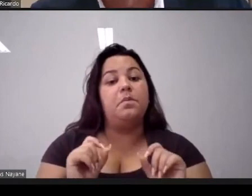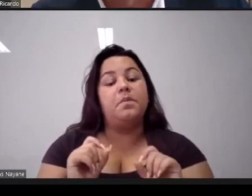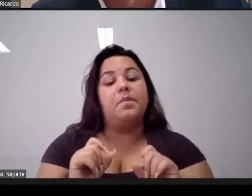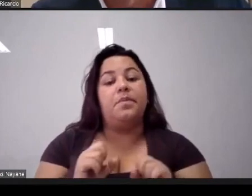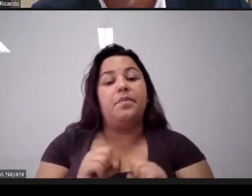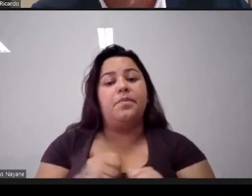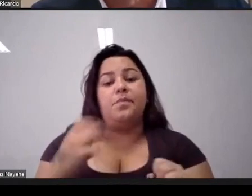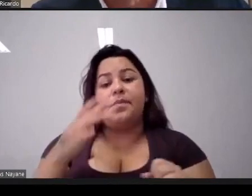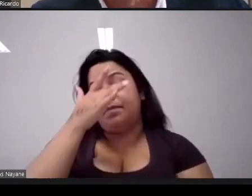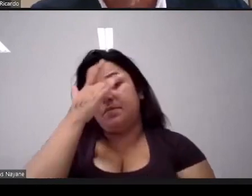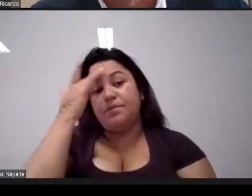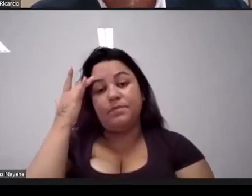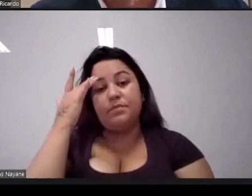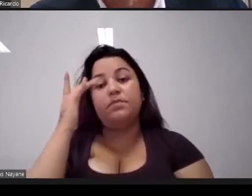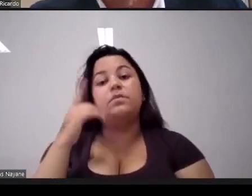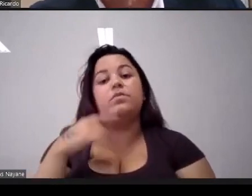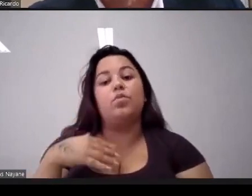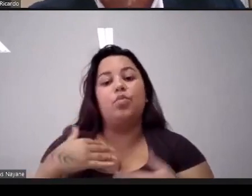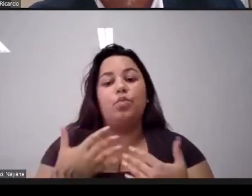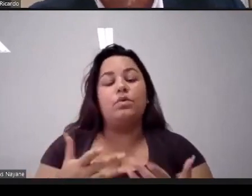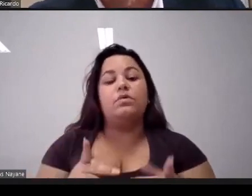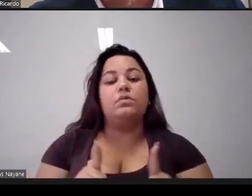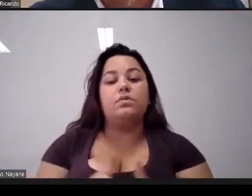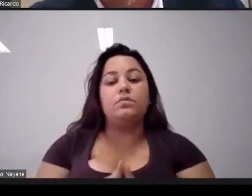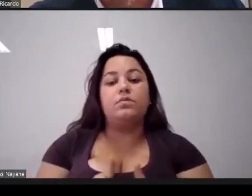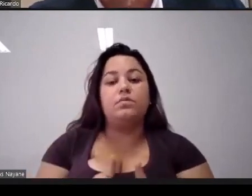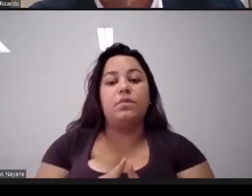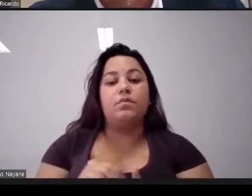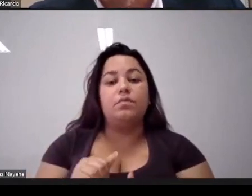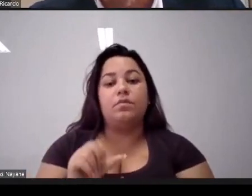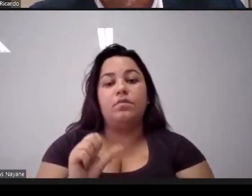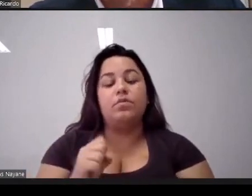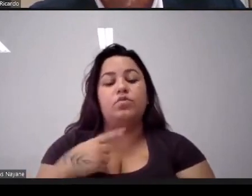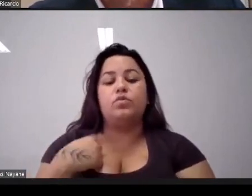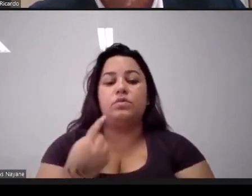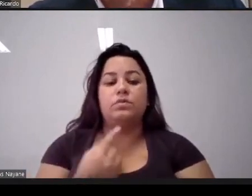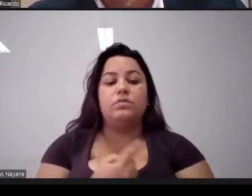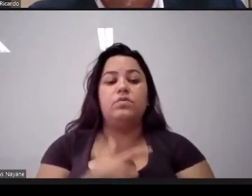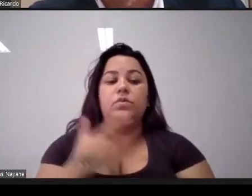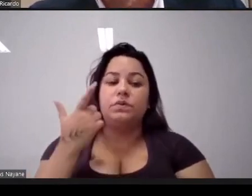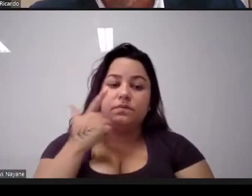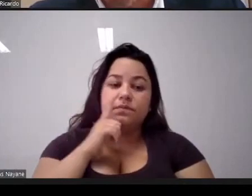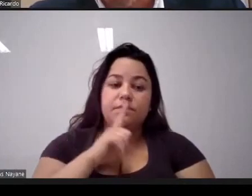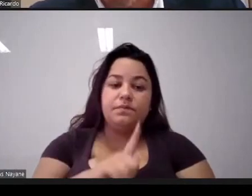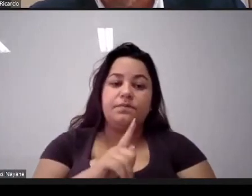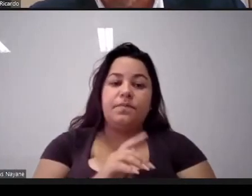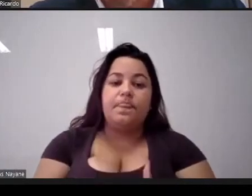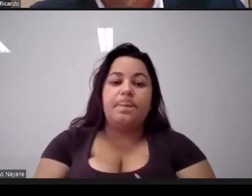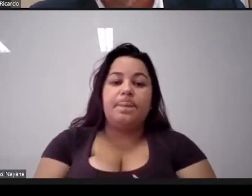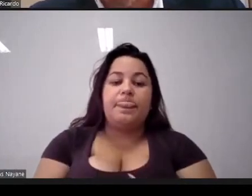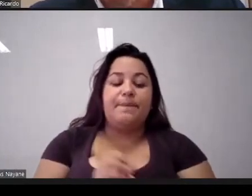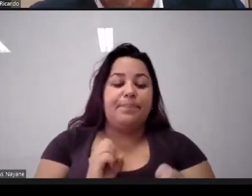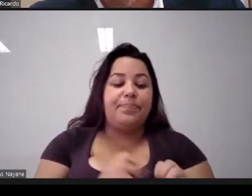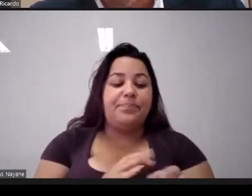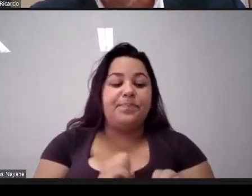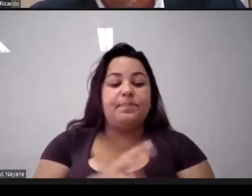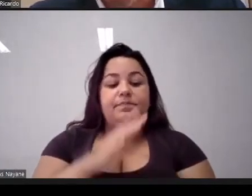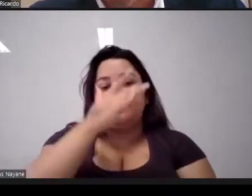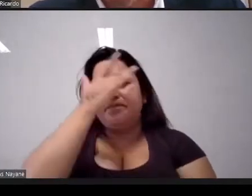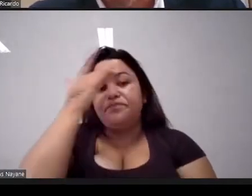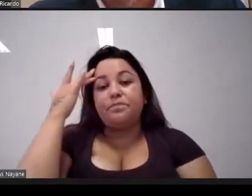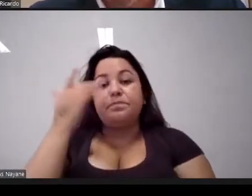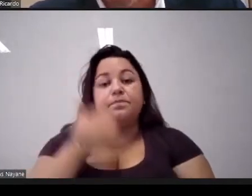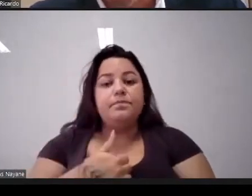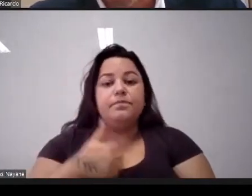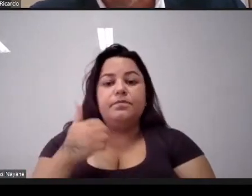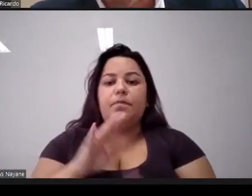of if it's not an incentive, take it away and it won't matter. I think it would make a very big difference